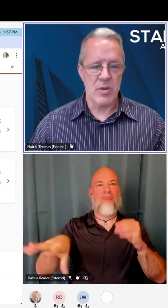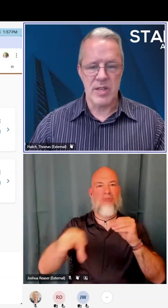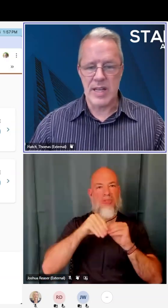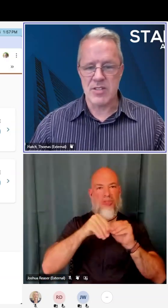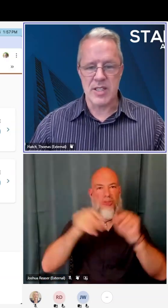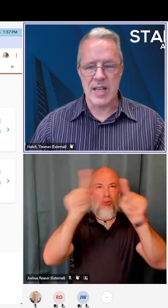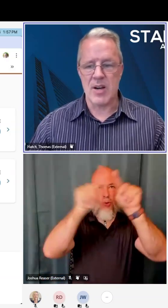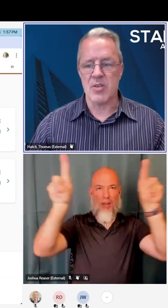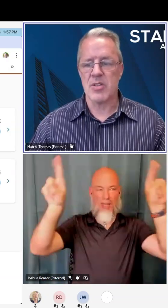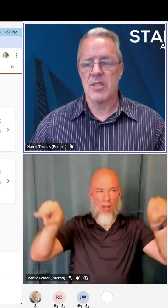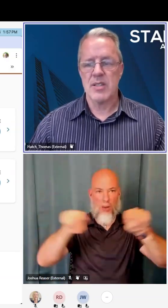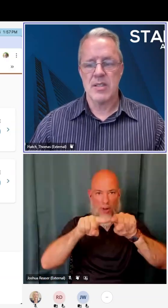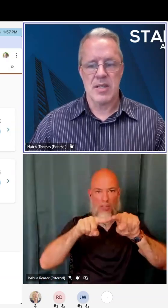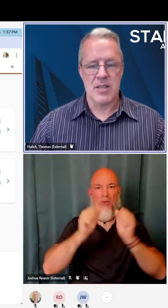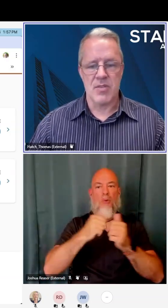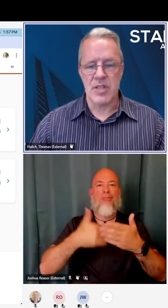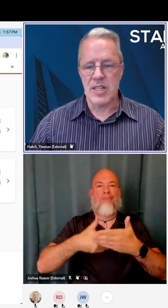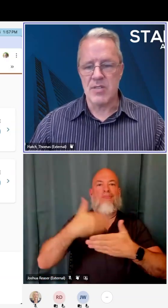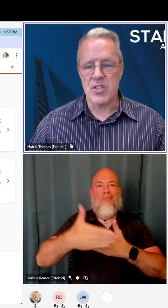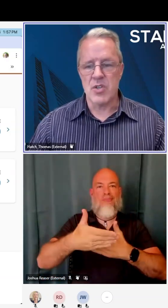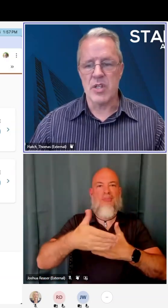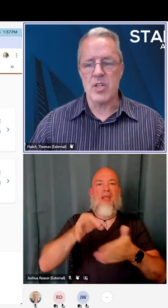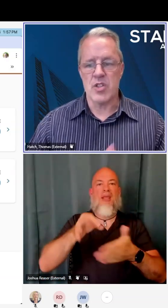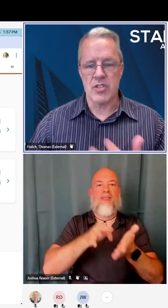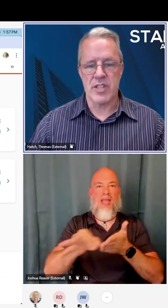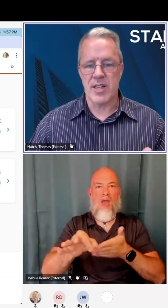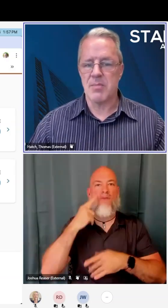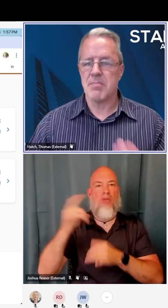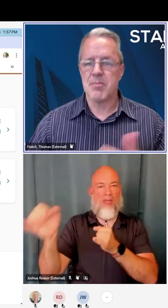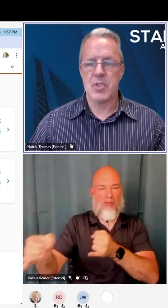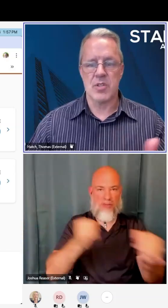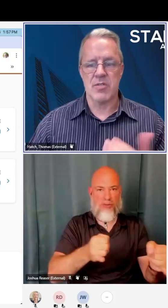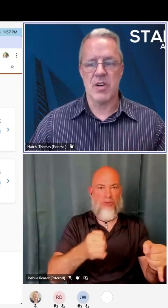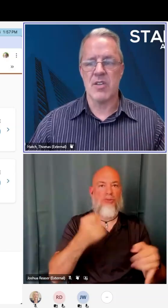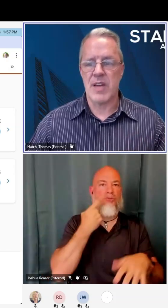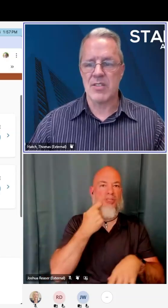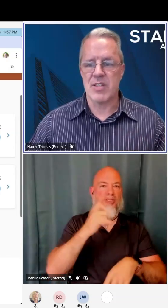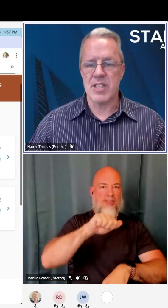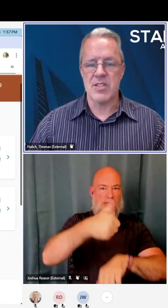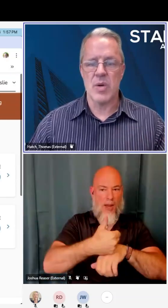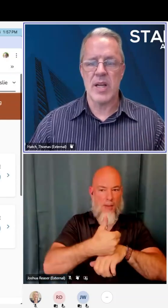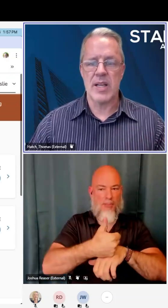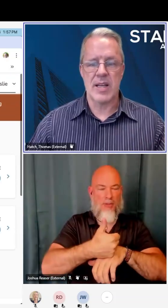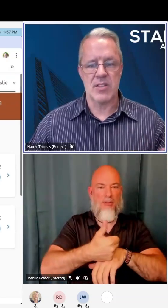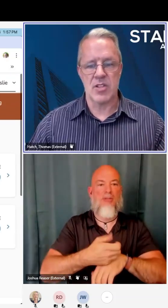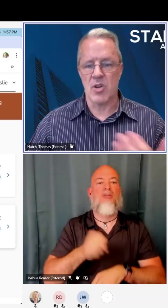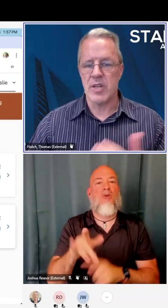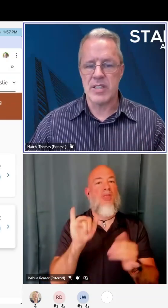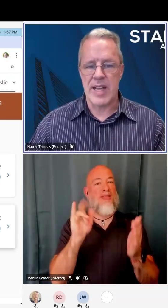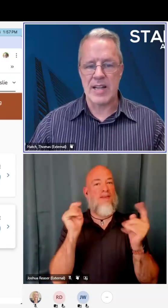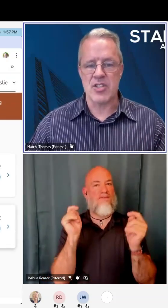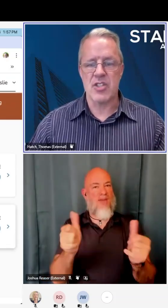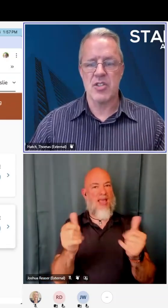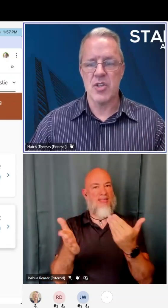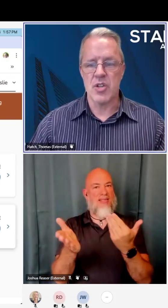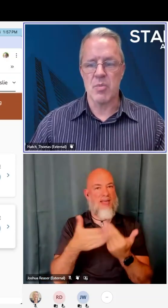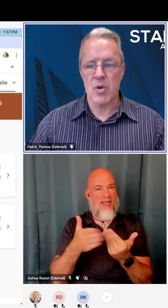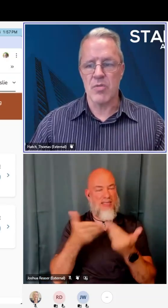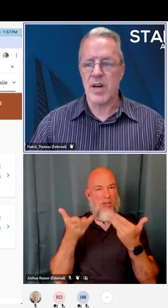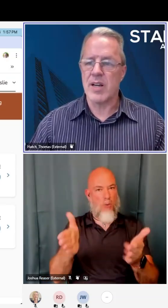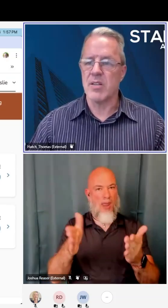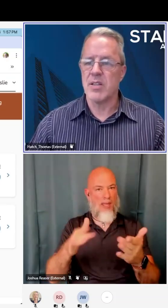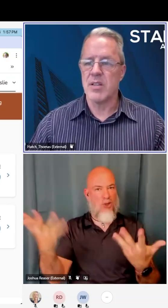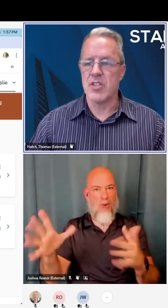here with the next account for the individual that you just set up. So it's a very fast and easy way, and it's already attached to